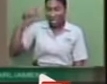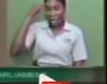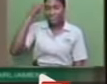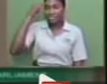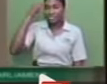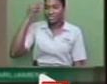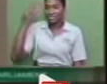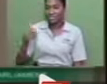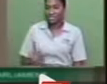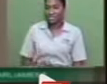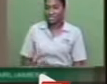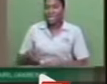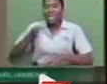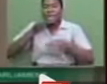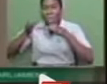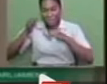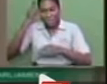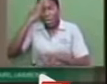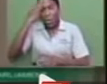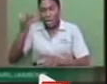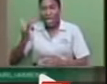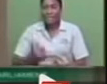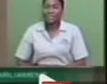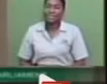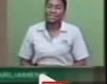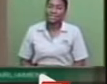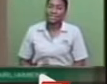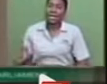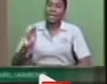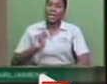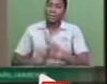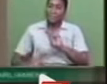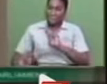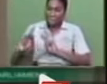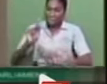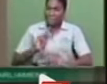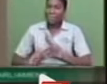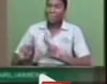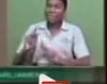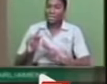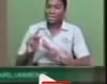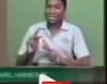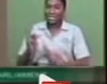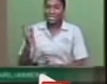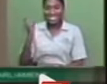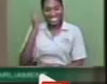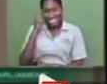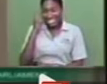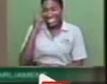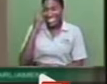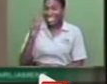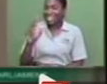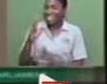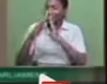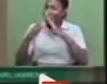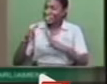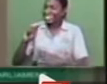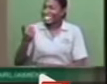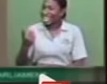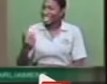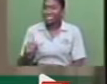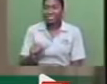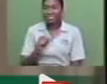would tell you why. People are seeing this as a situation that ought not to have been. If you accept